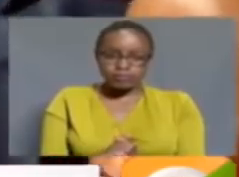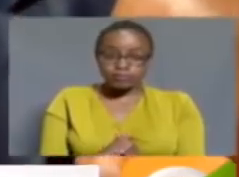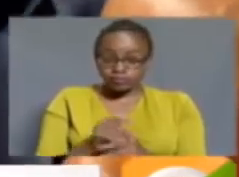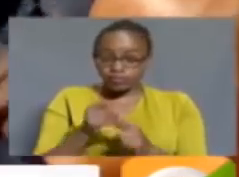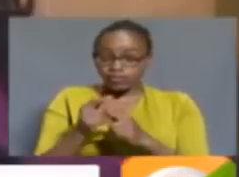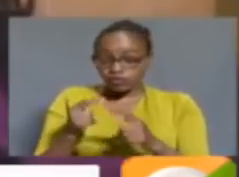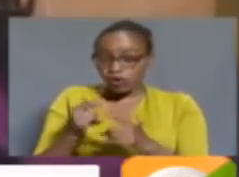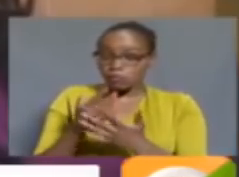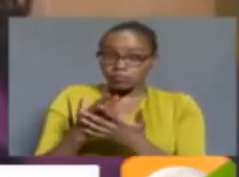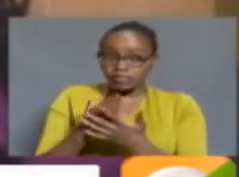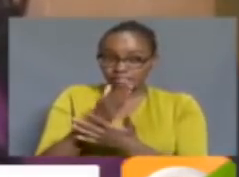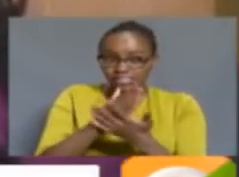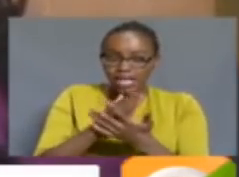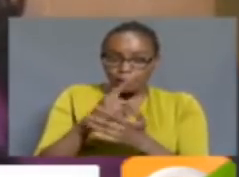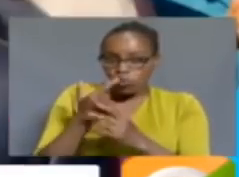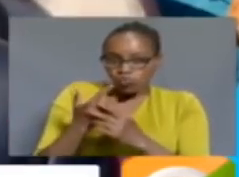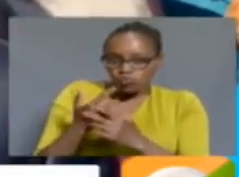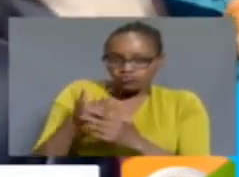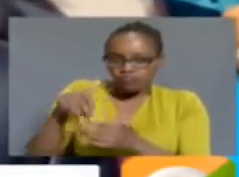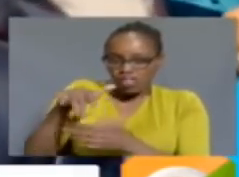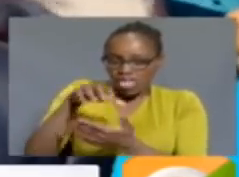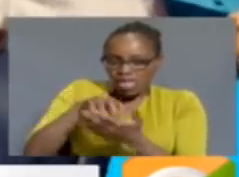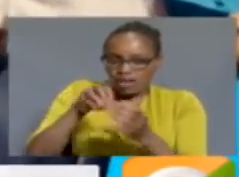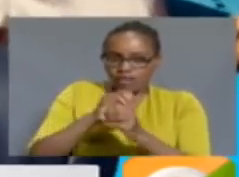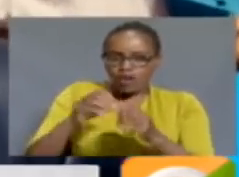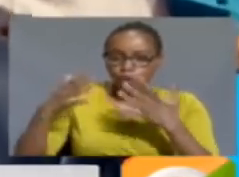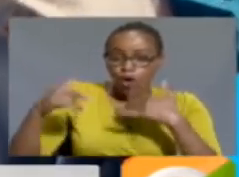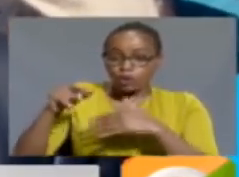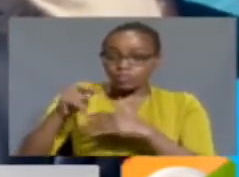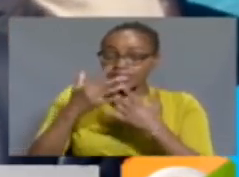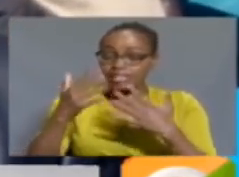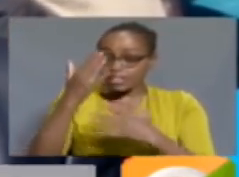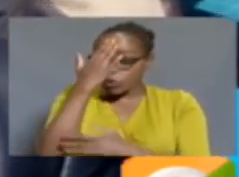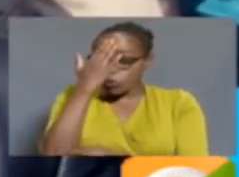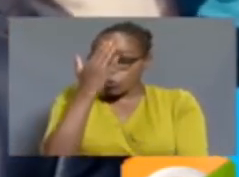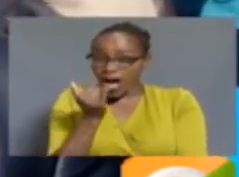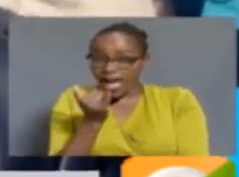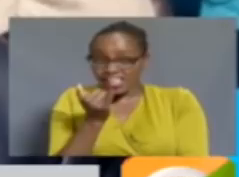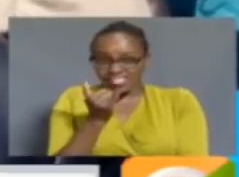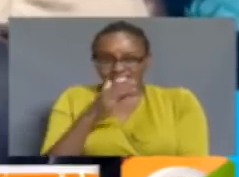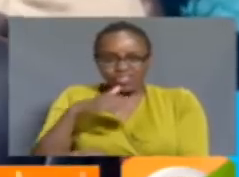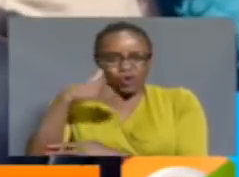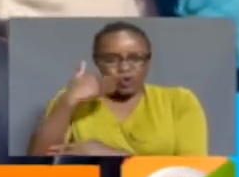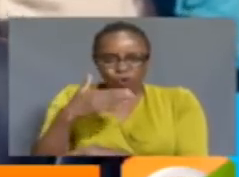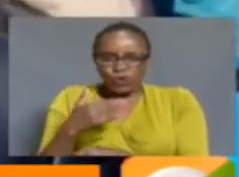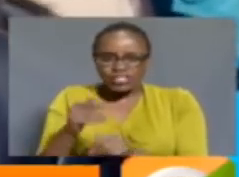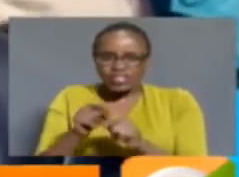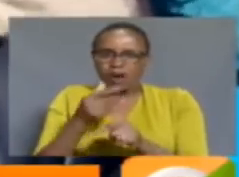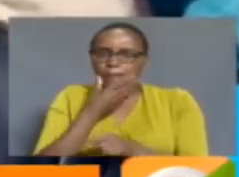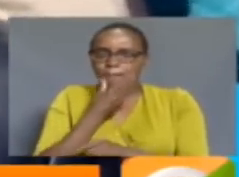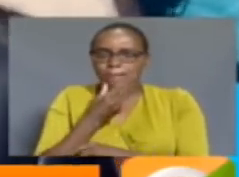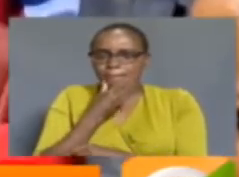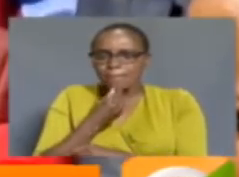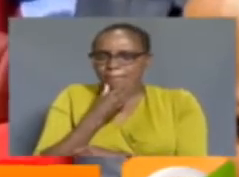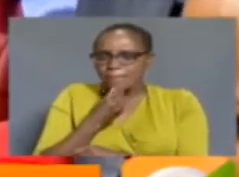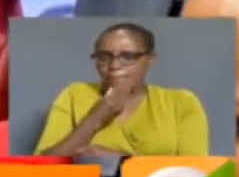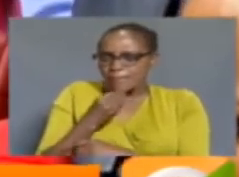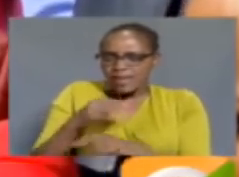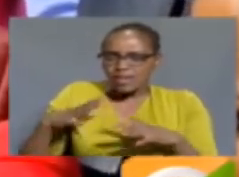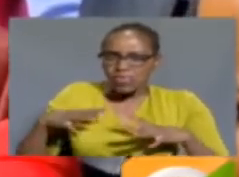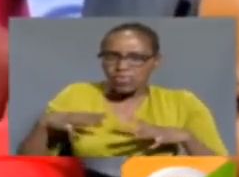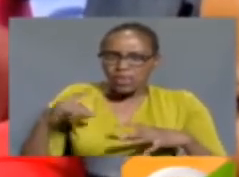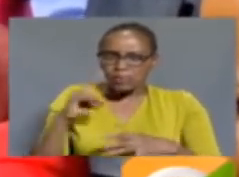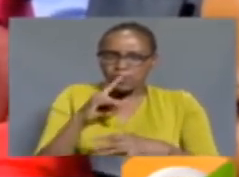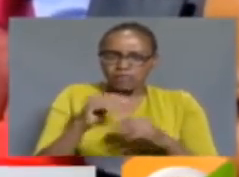from some unlikely quarters. We are losing this thing because of entrenched male chauvinism. You cannot